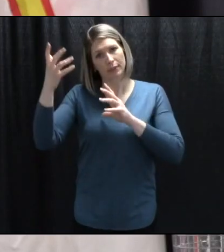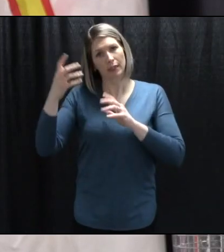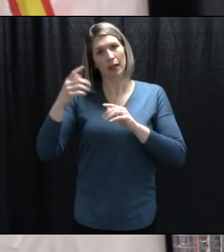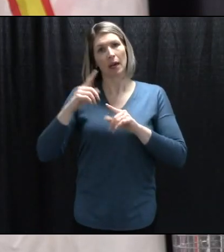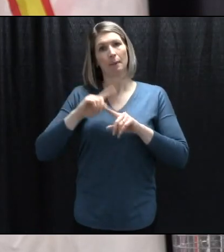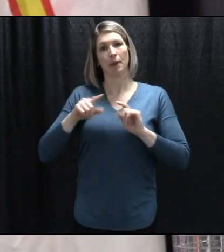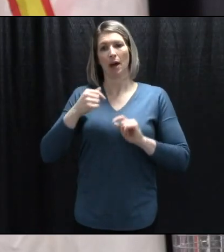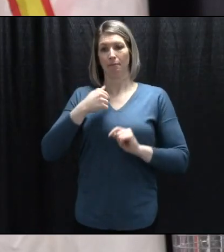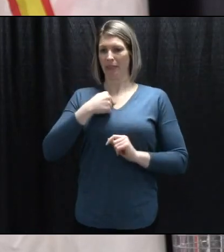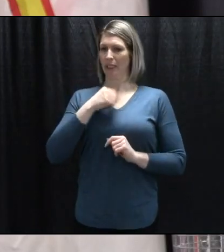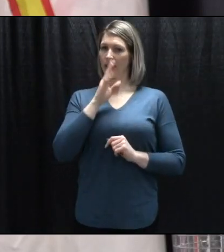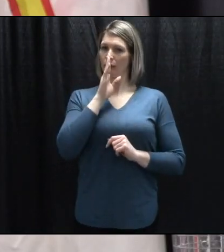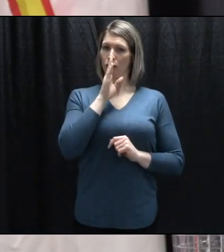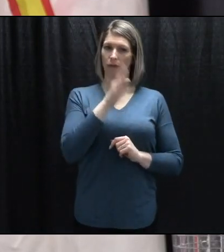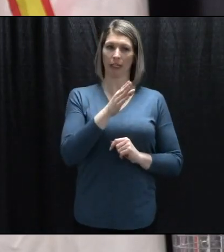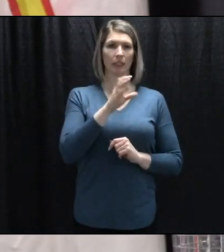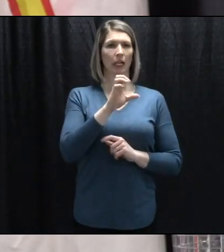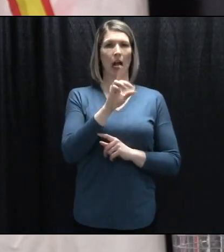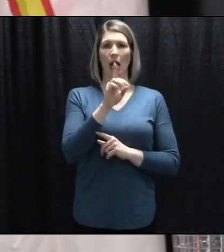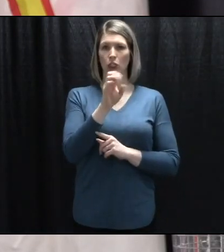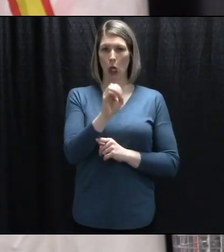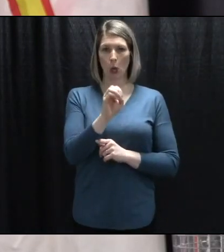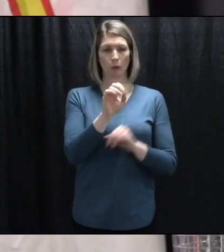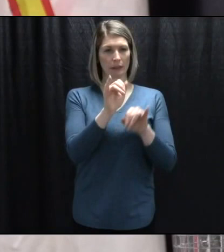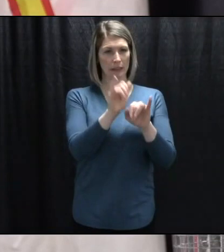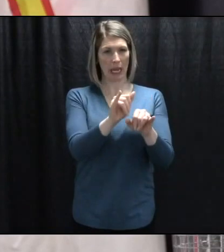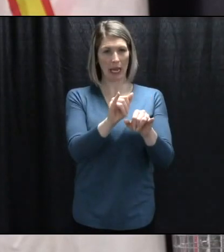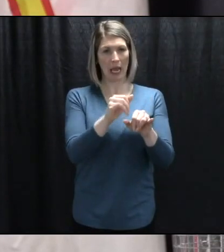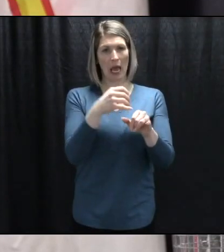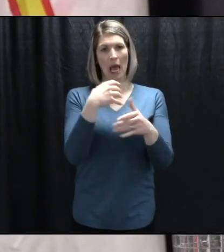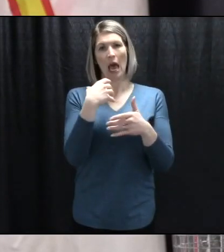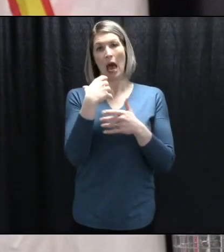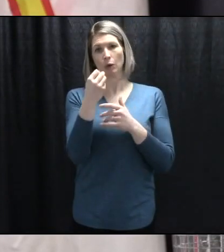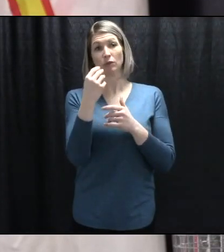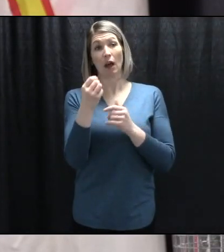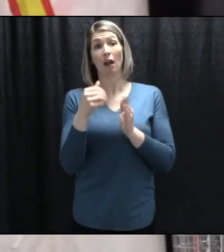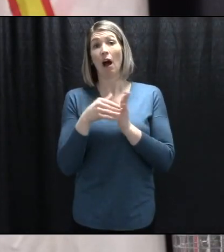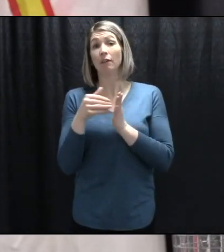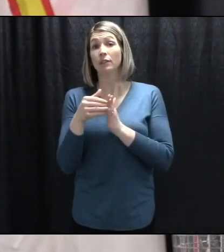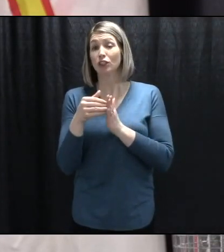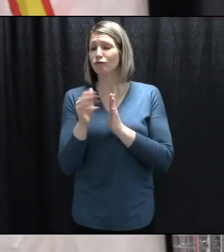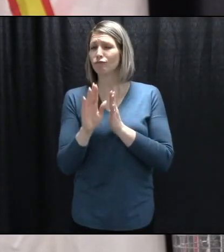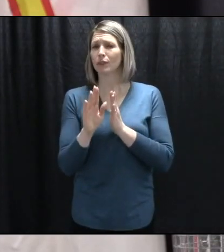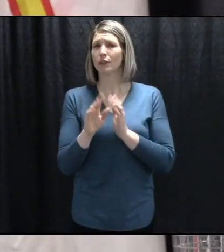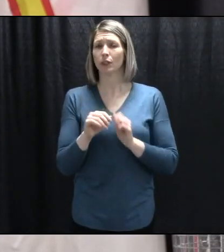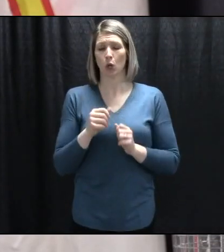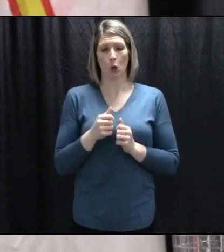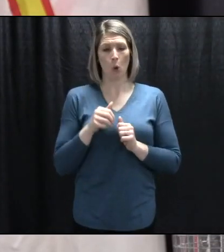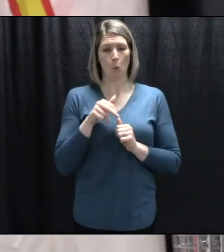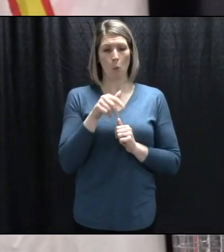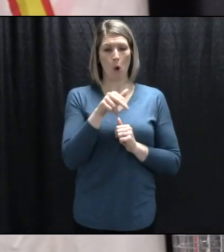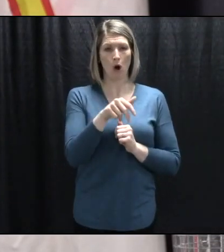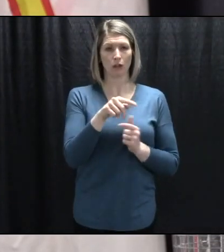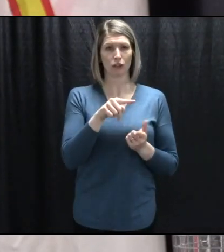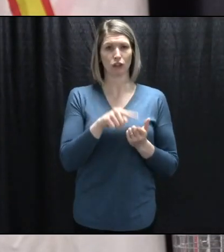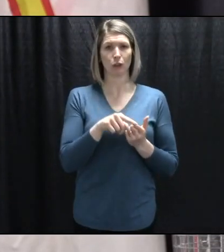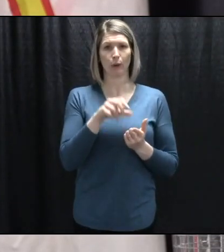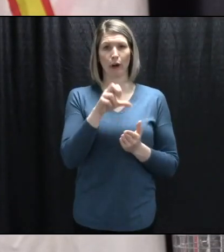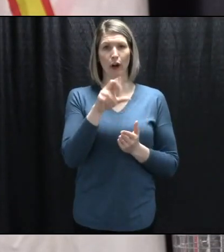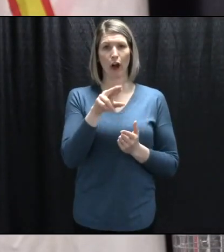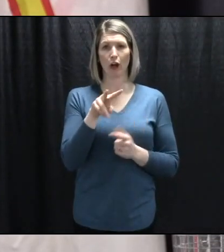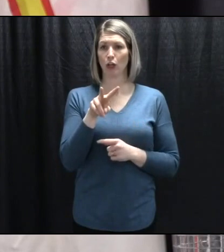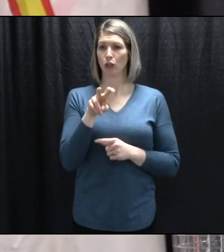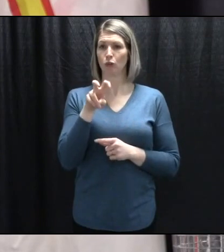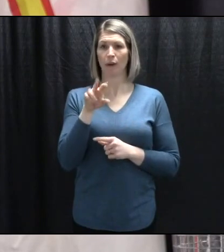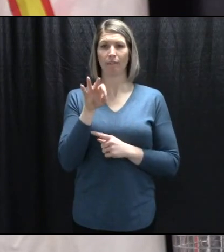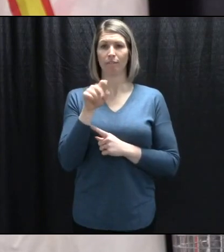condo, to the office. That's it. I get outside maybe for 200 feet a day. That's clearly just a walk to the car. And so for me right now, I've